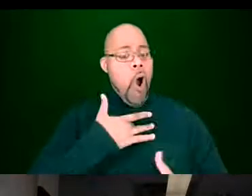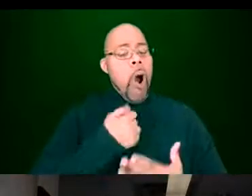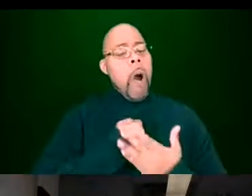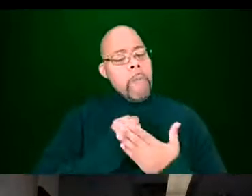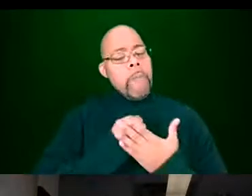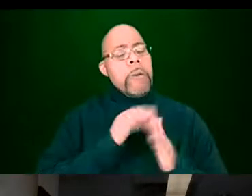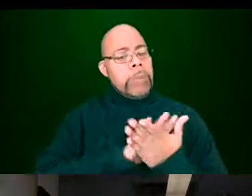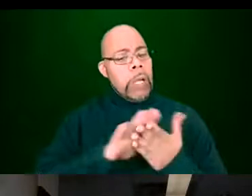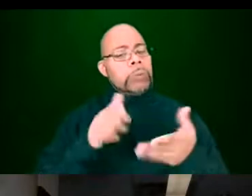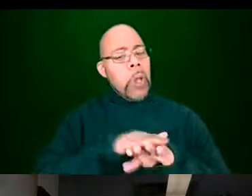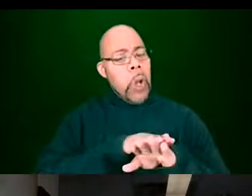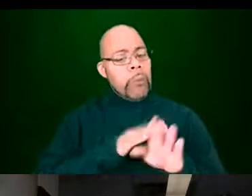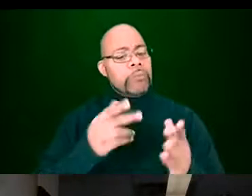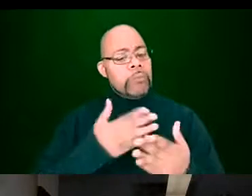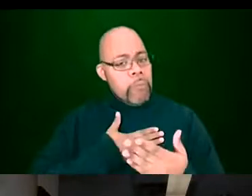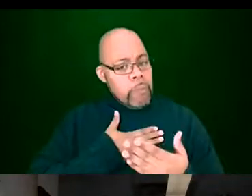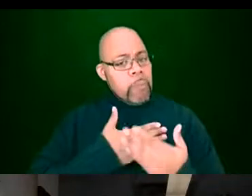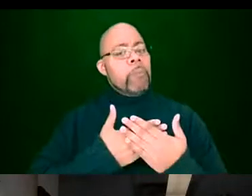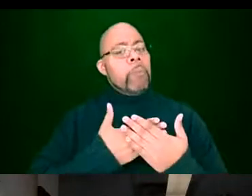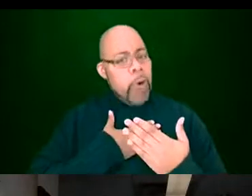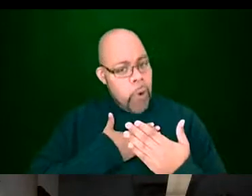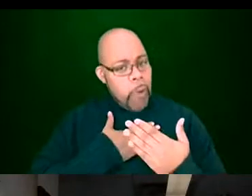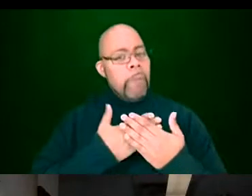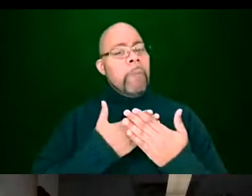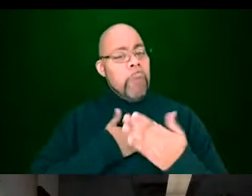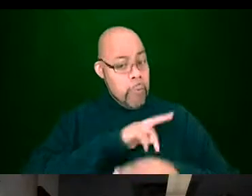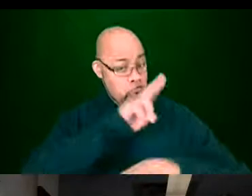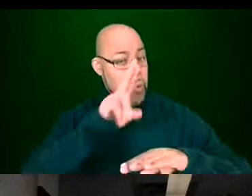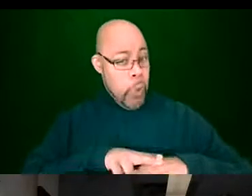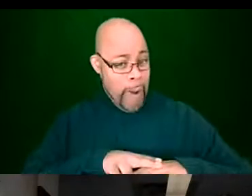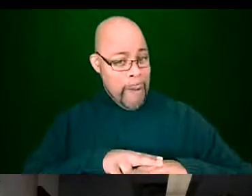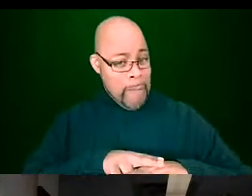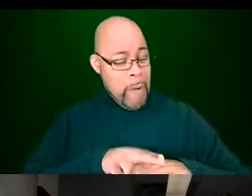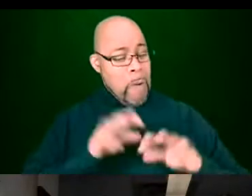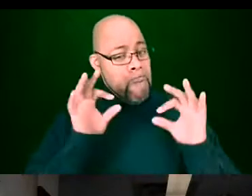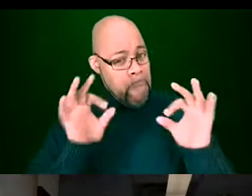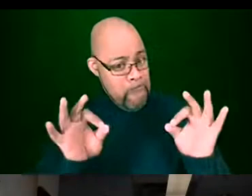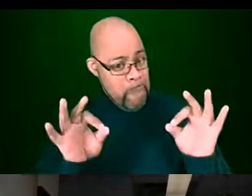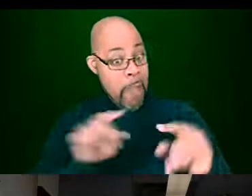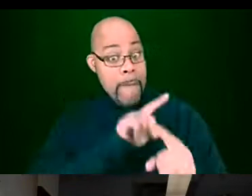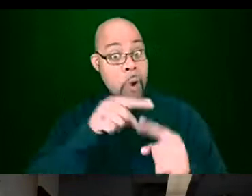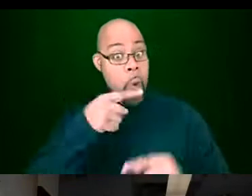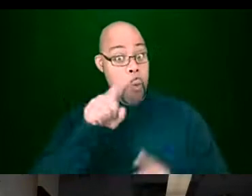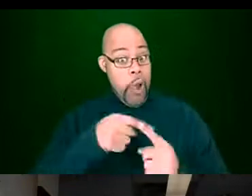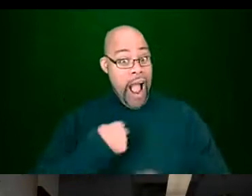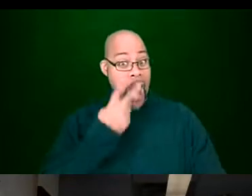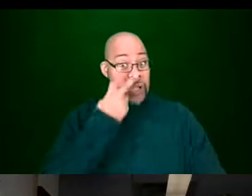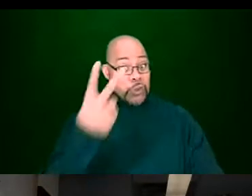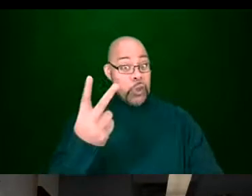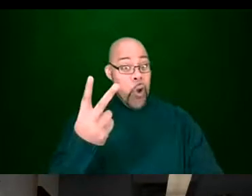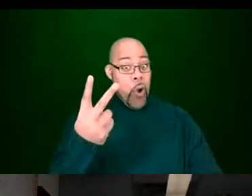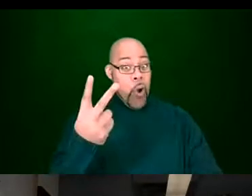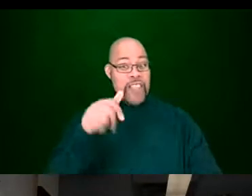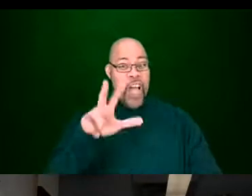is nice and slow. Let me show you, like boom, boom, boom, boom. But when I saw